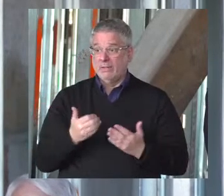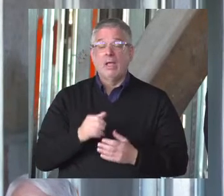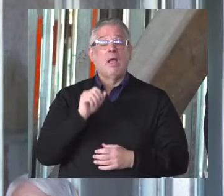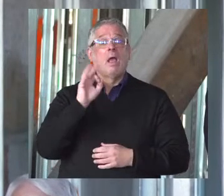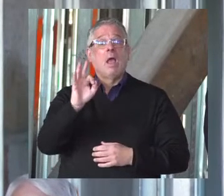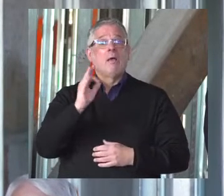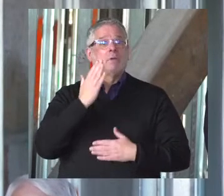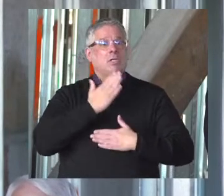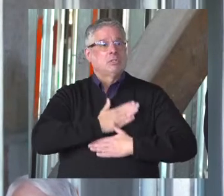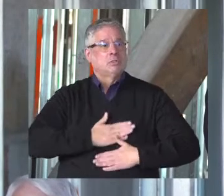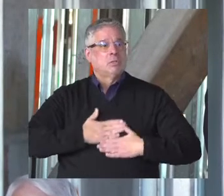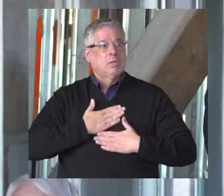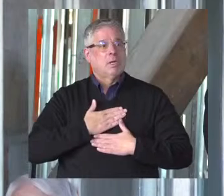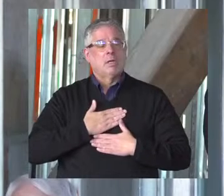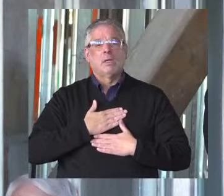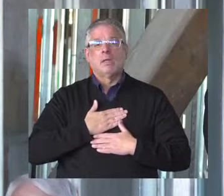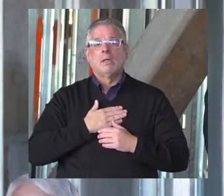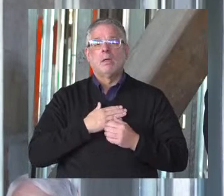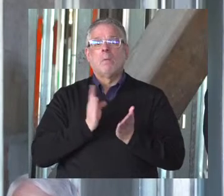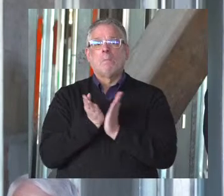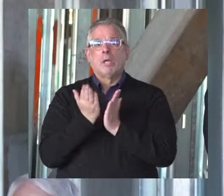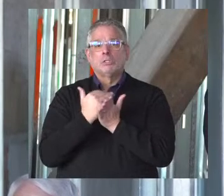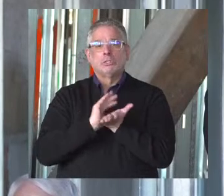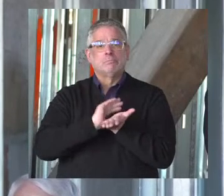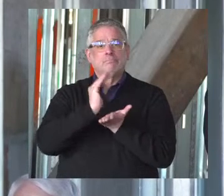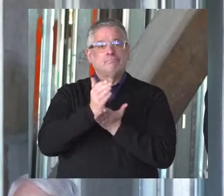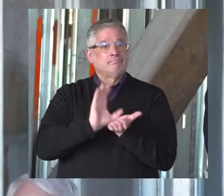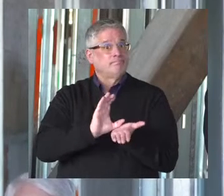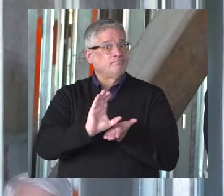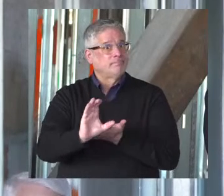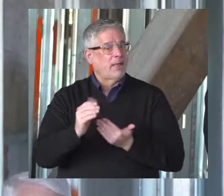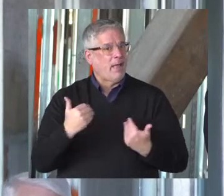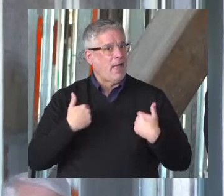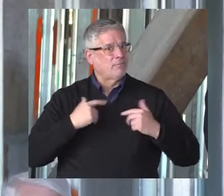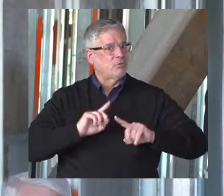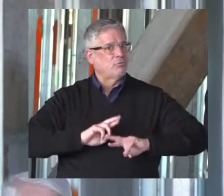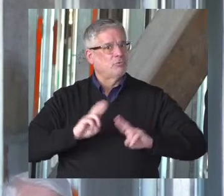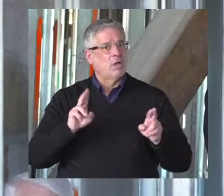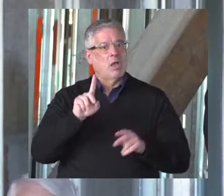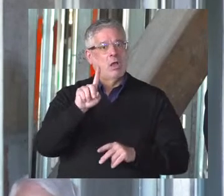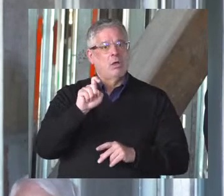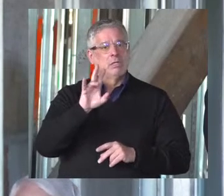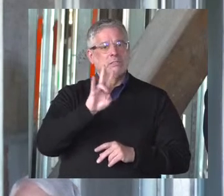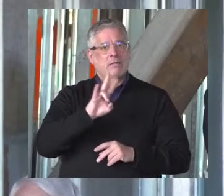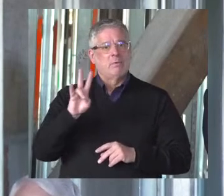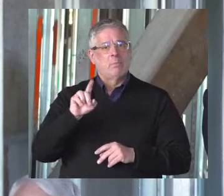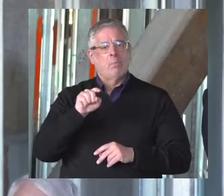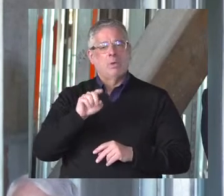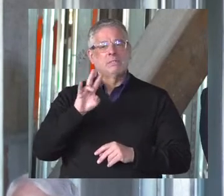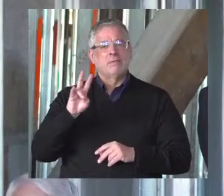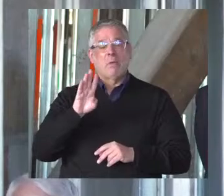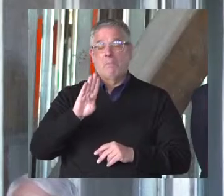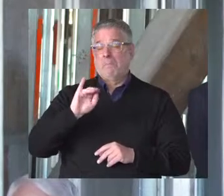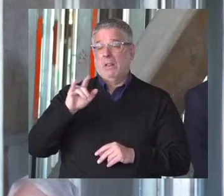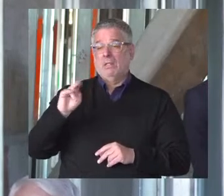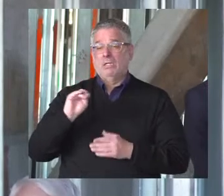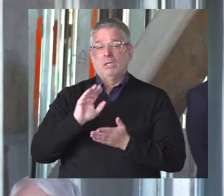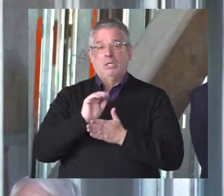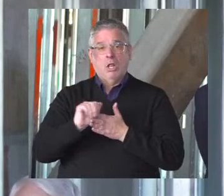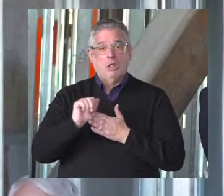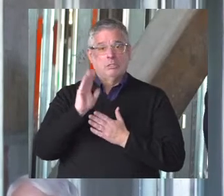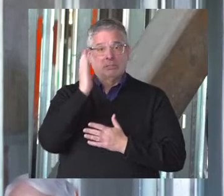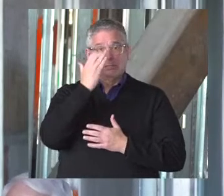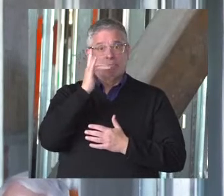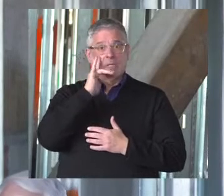of enjoying back-to-back budget surpluses. $177.7 billion. It seems